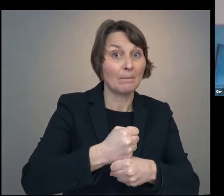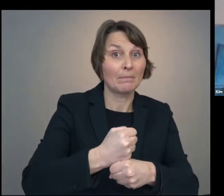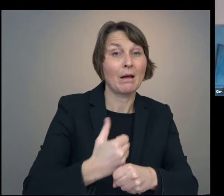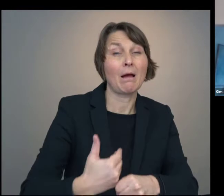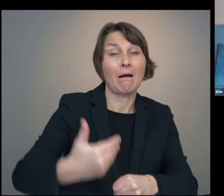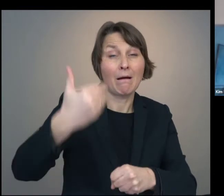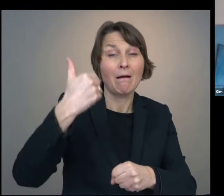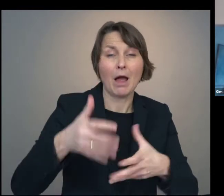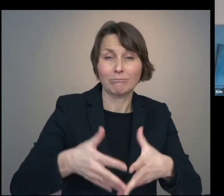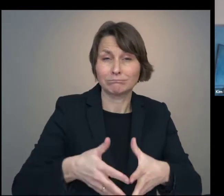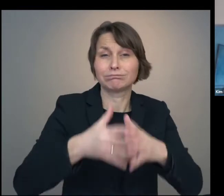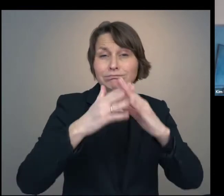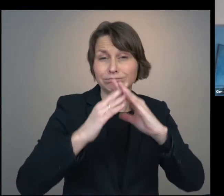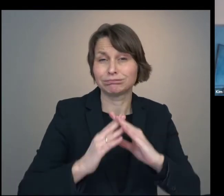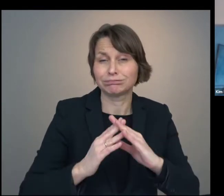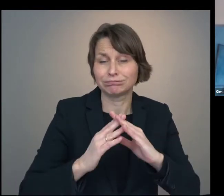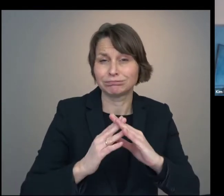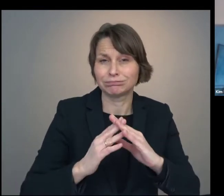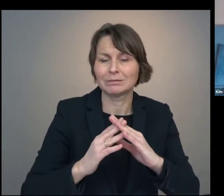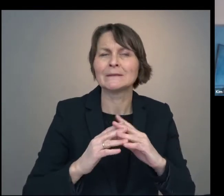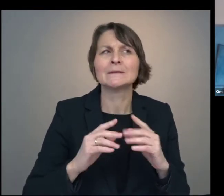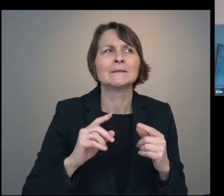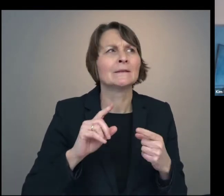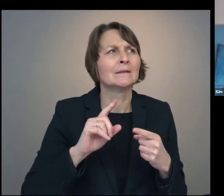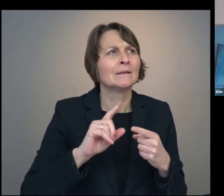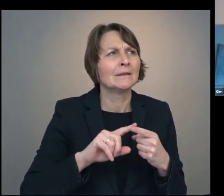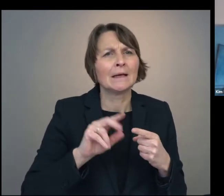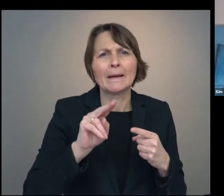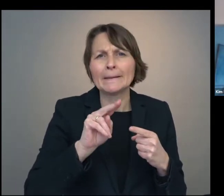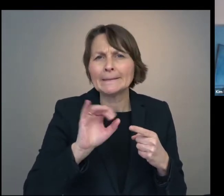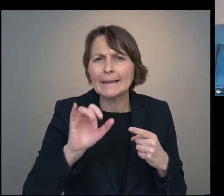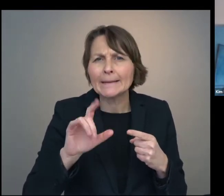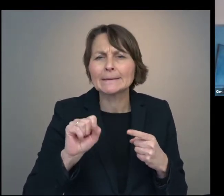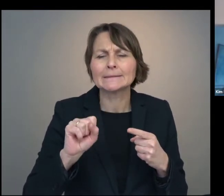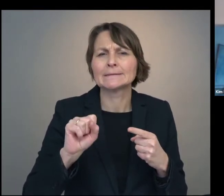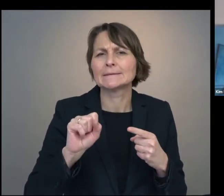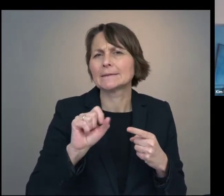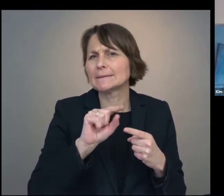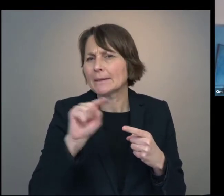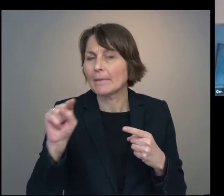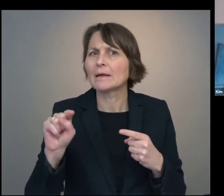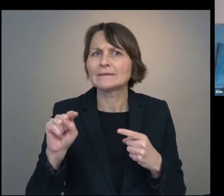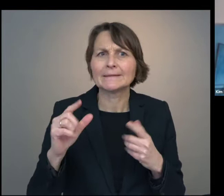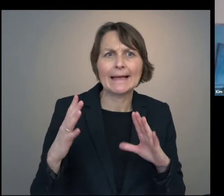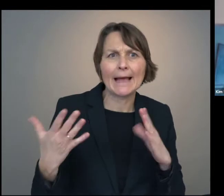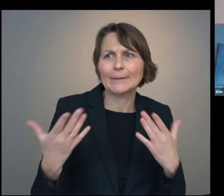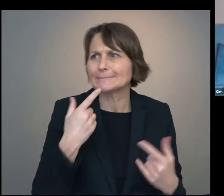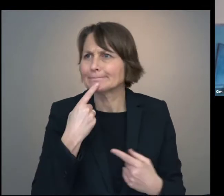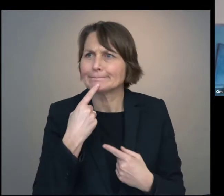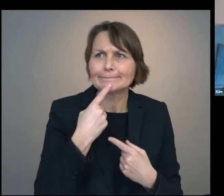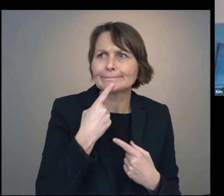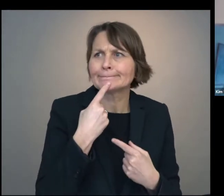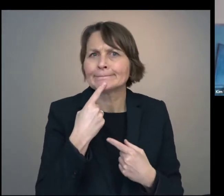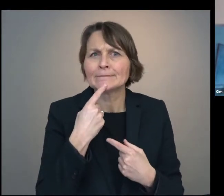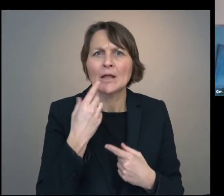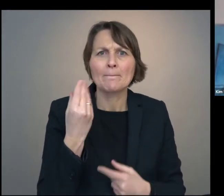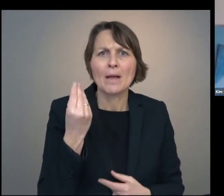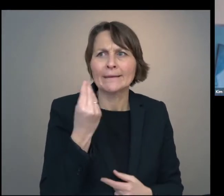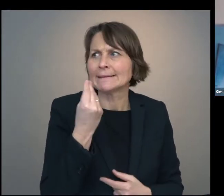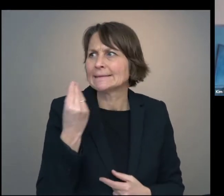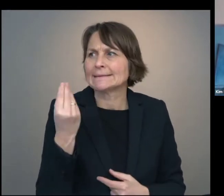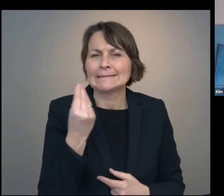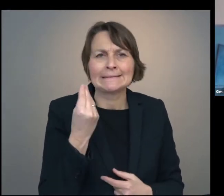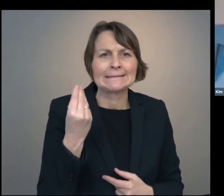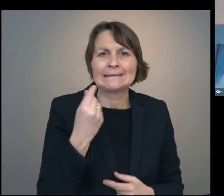and Niels or Per or Per and Niels needed some funding to do some stuff,